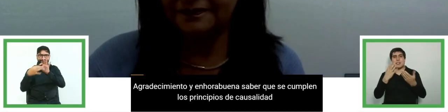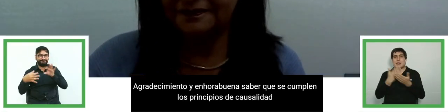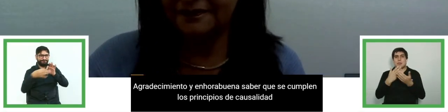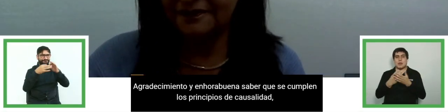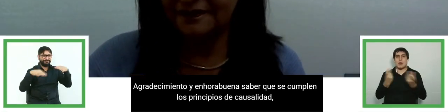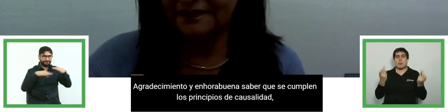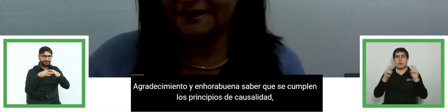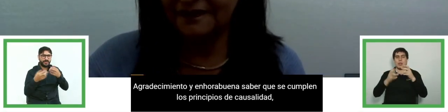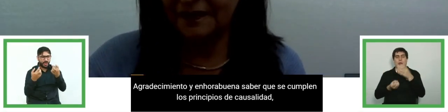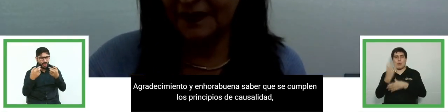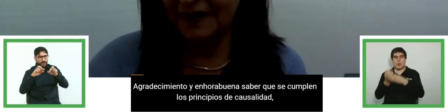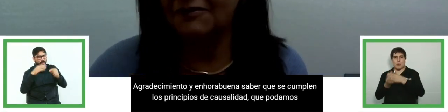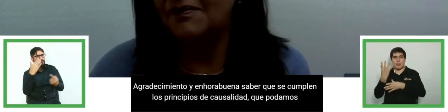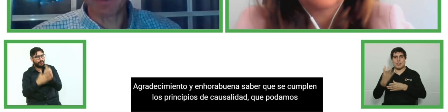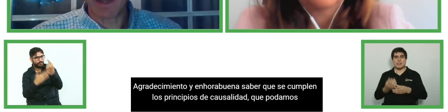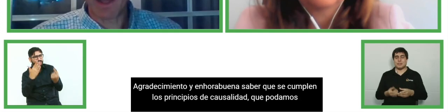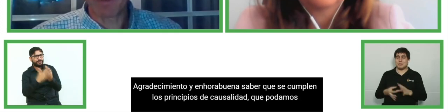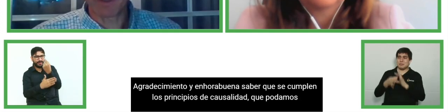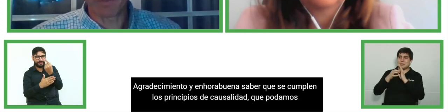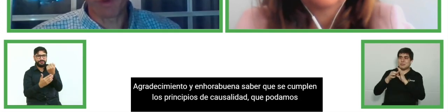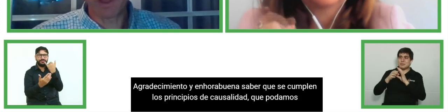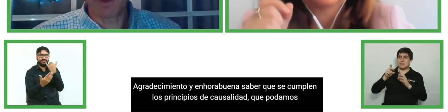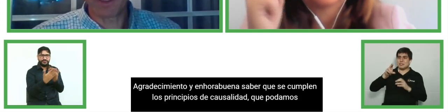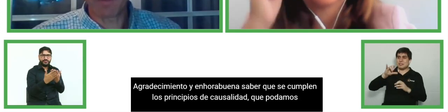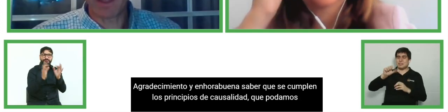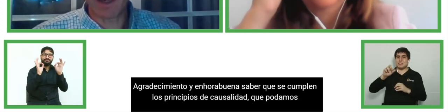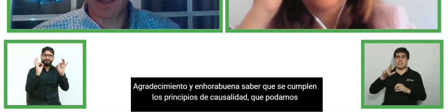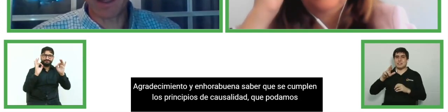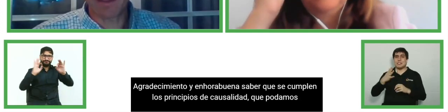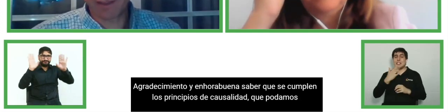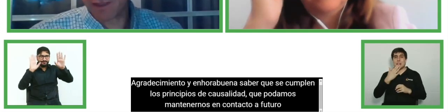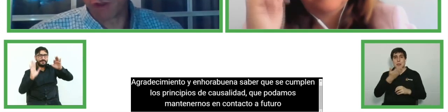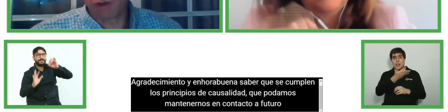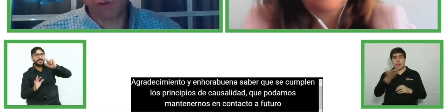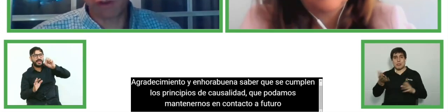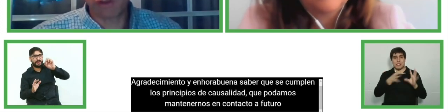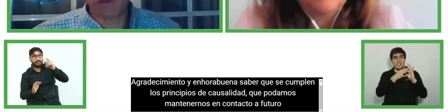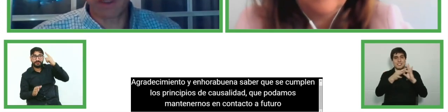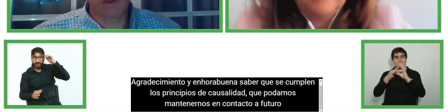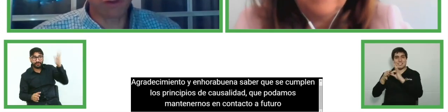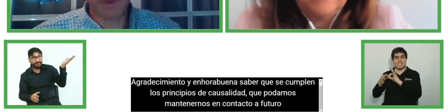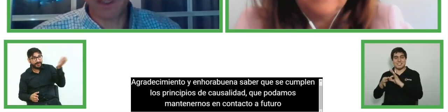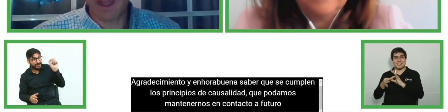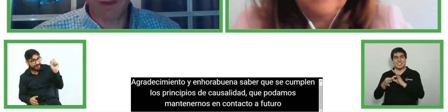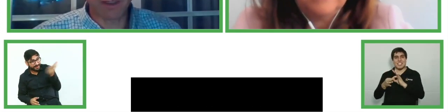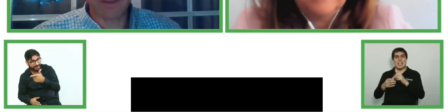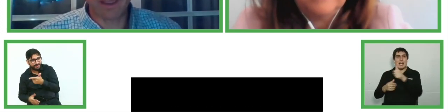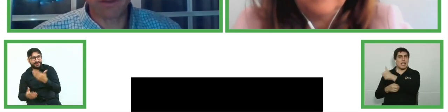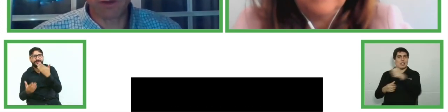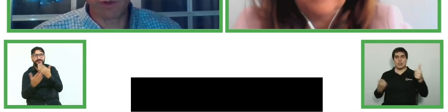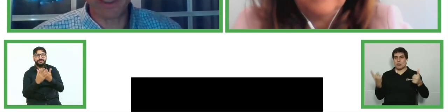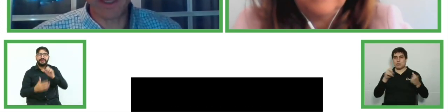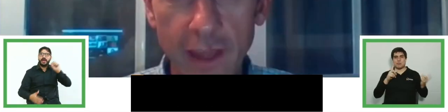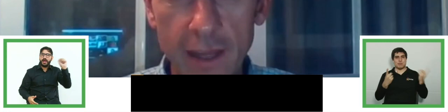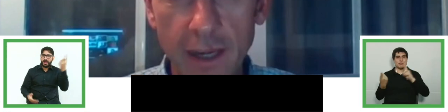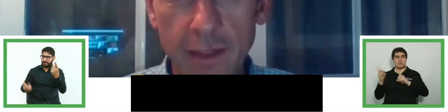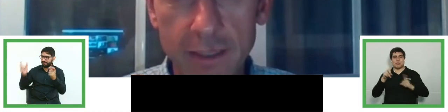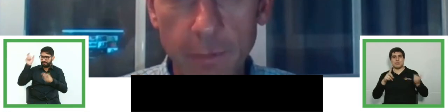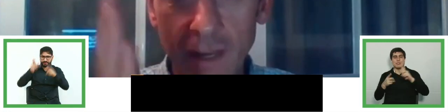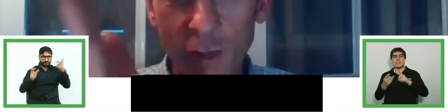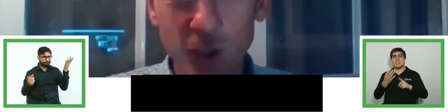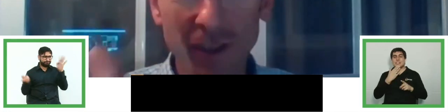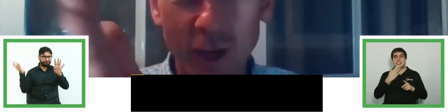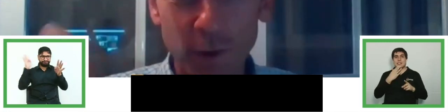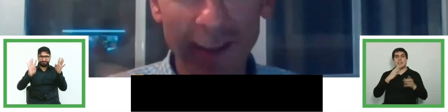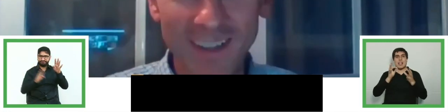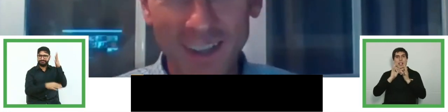Pilar. And then I also thank you all the panelists, and thank you to the interpreters